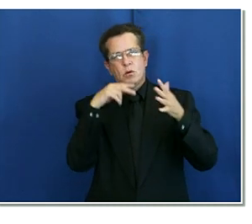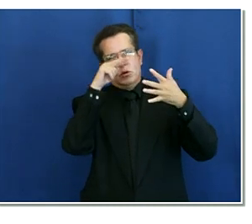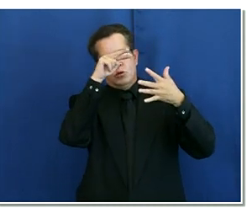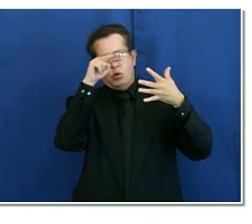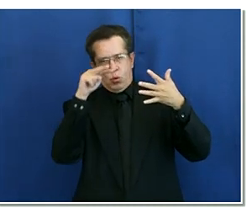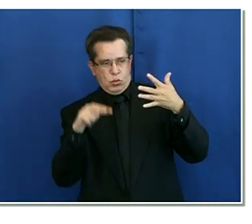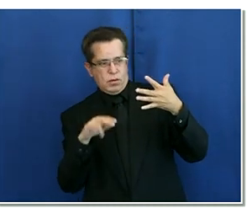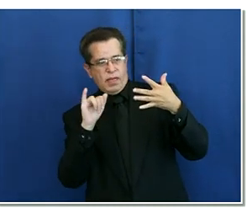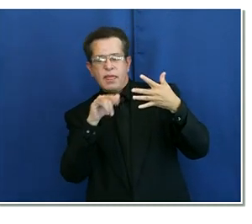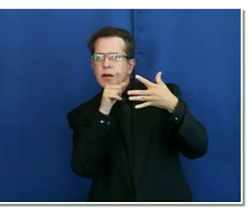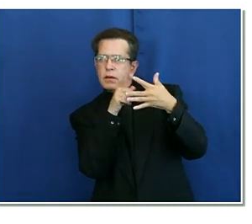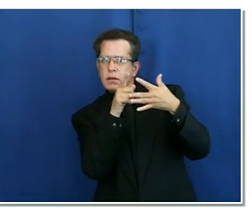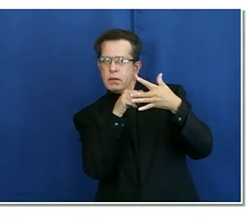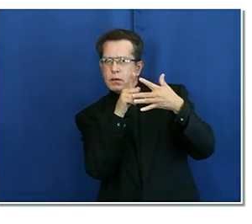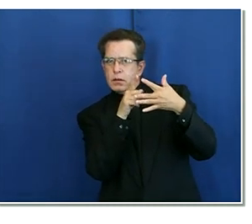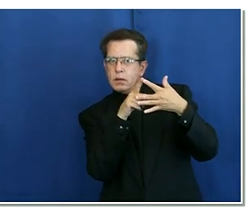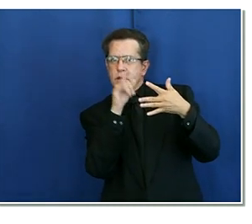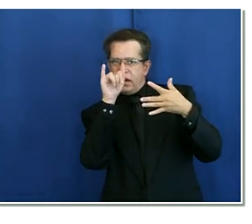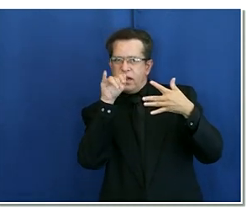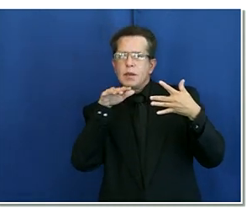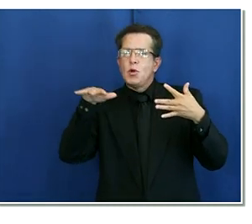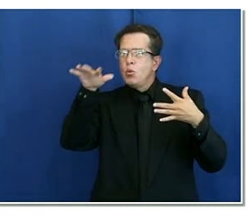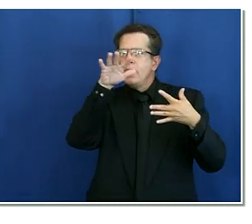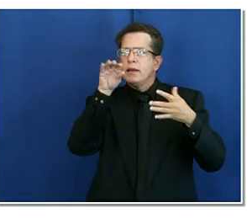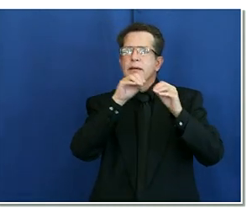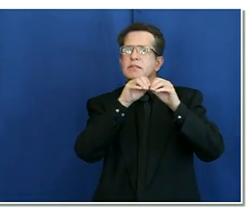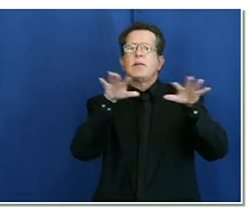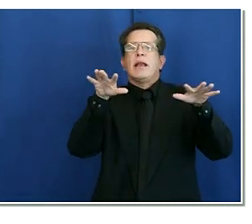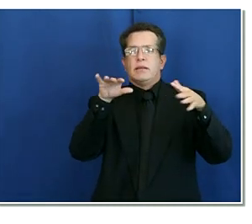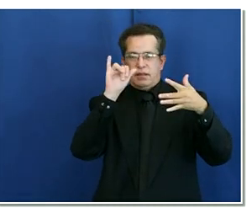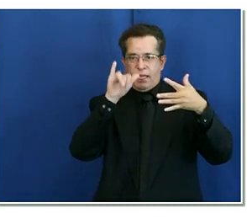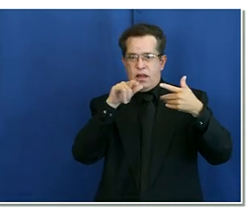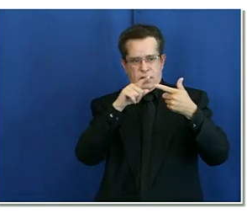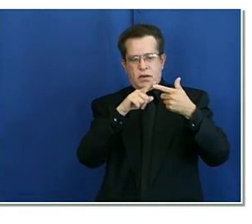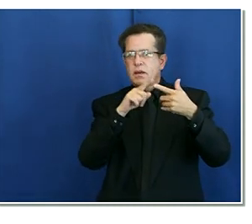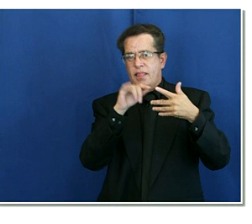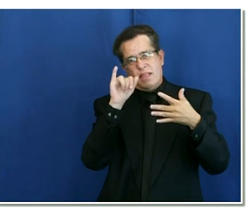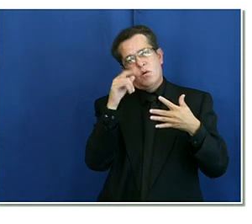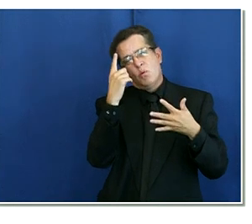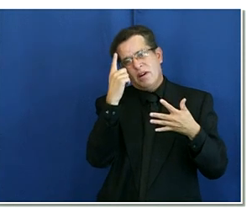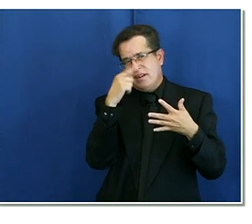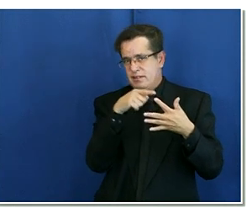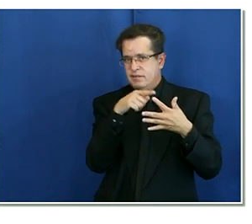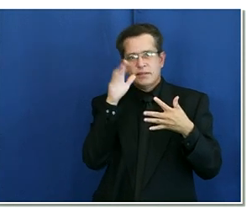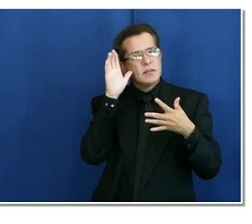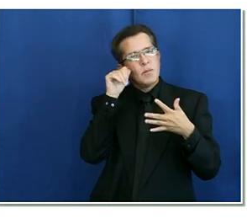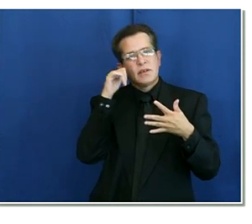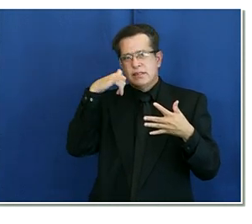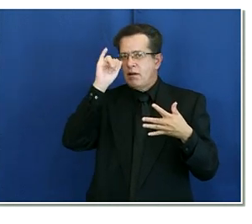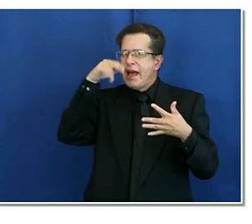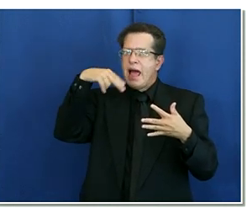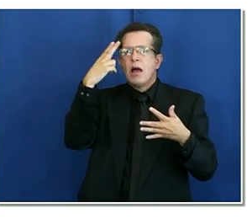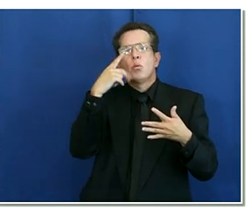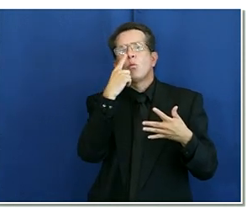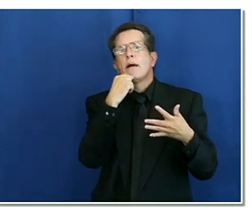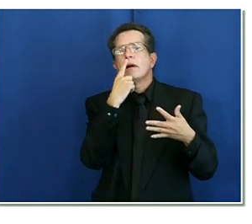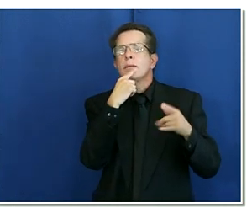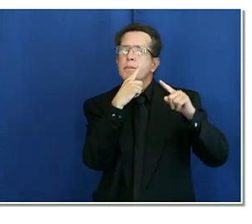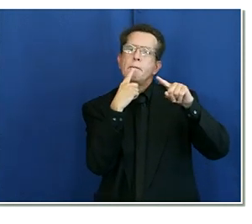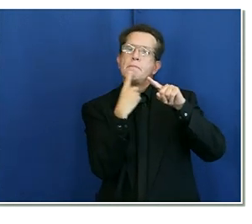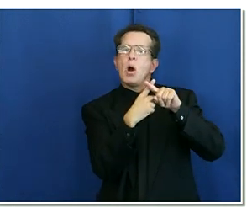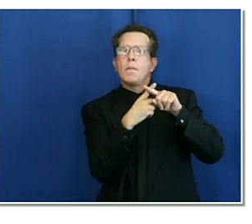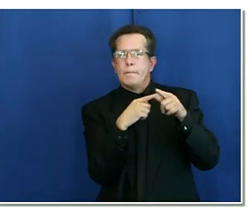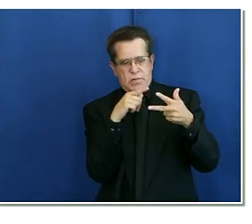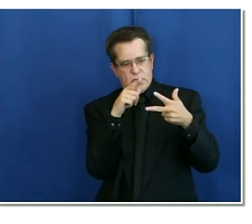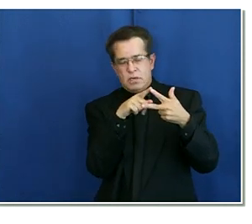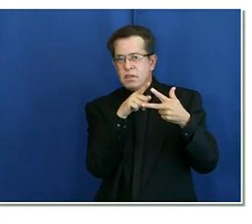the community setting outbreaks trigger is the only trigger that is in the red. Community setting